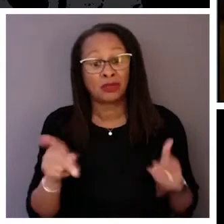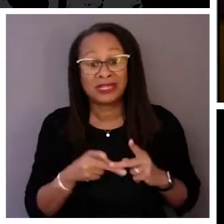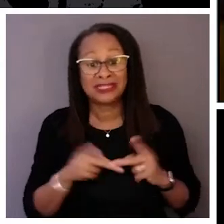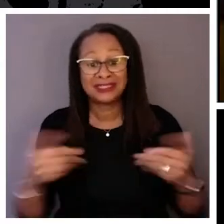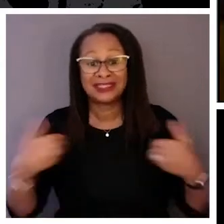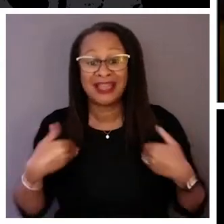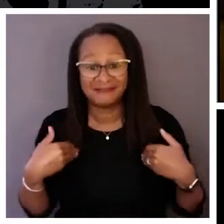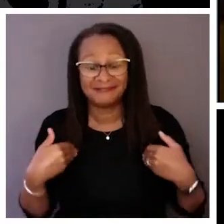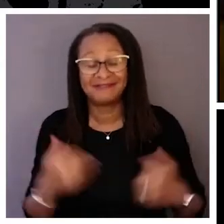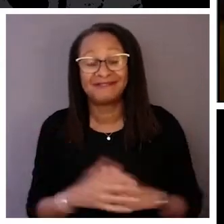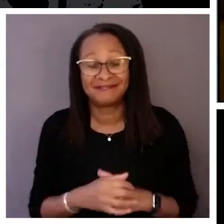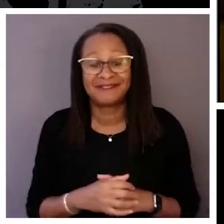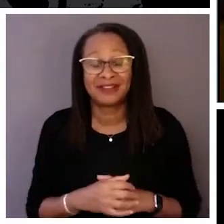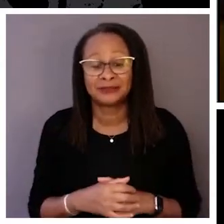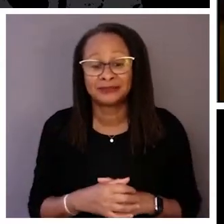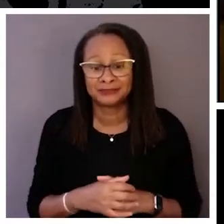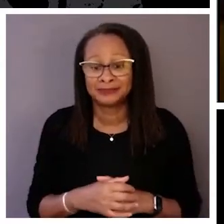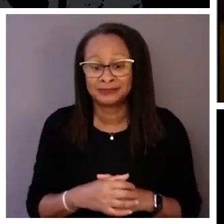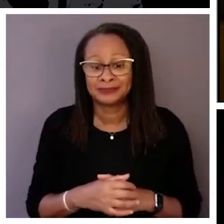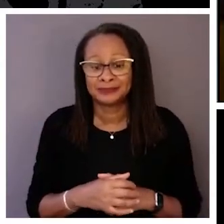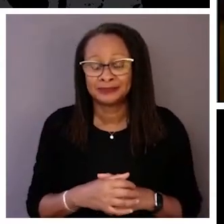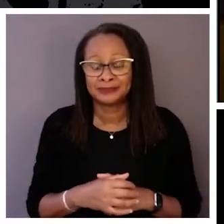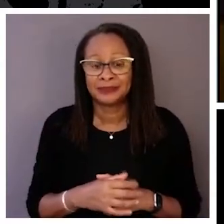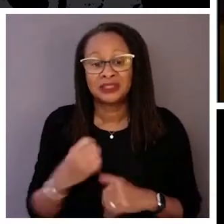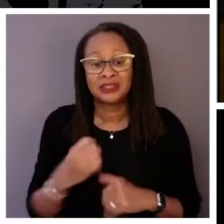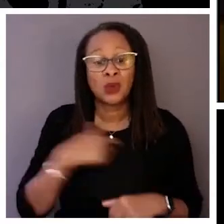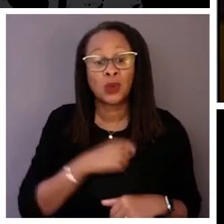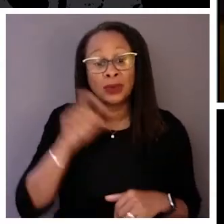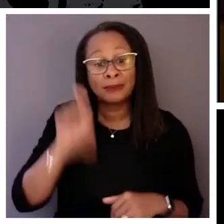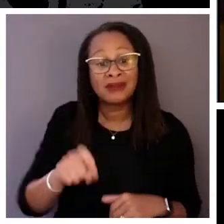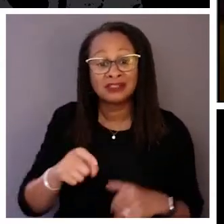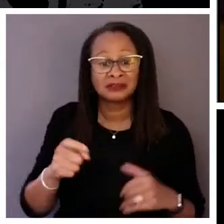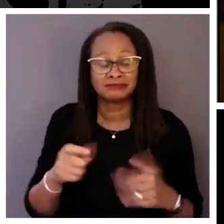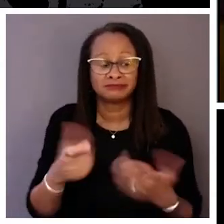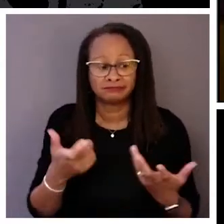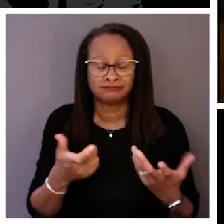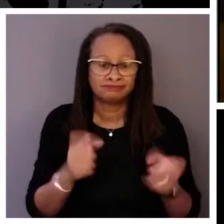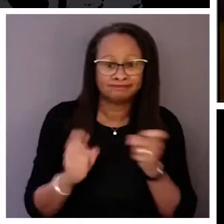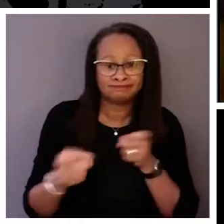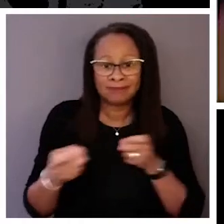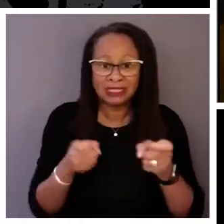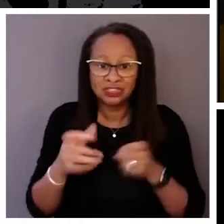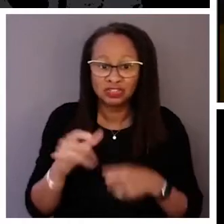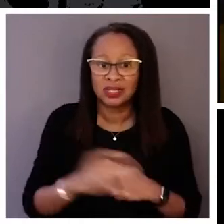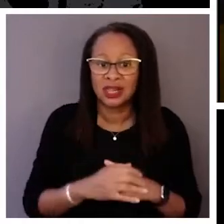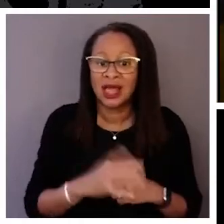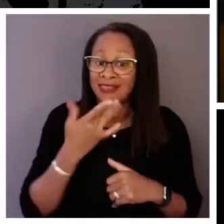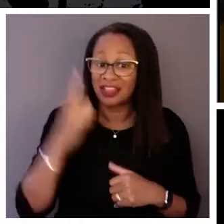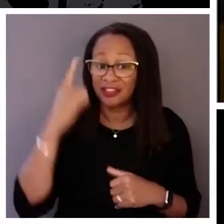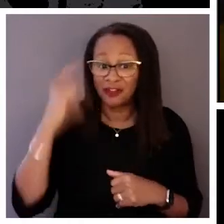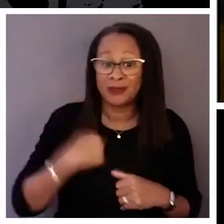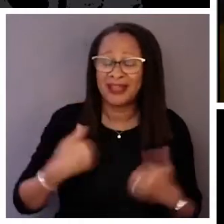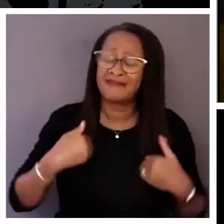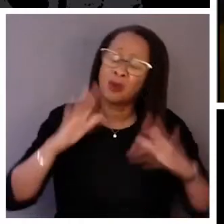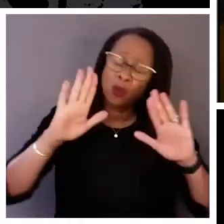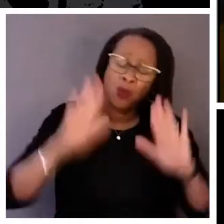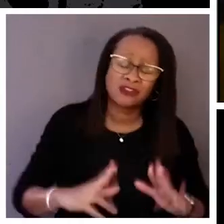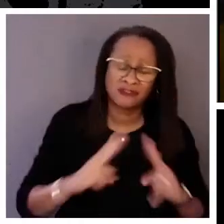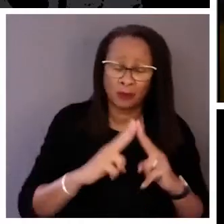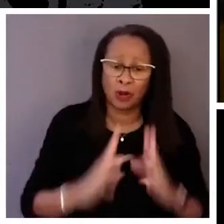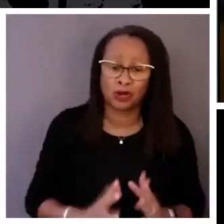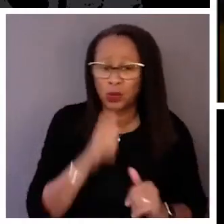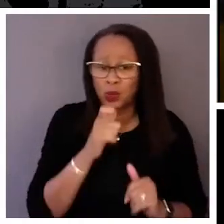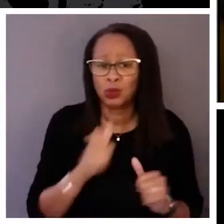other countries have. So we do have to juggle this. Luckily for me, I have a great